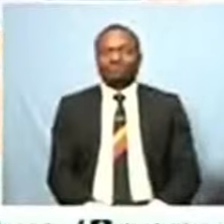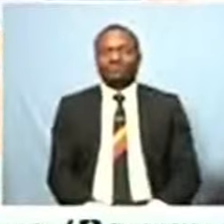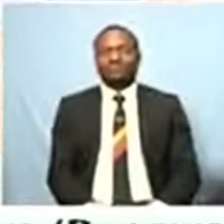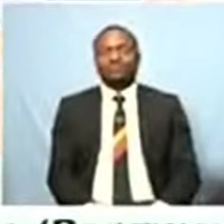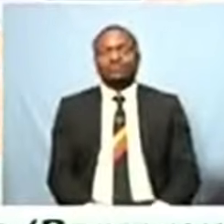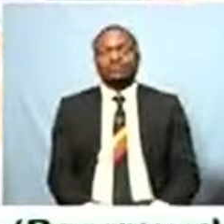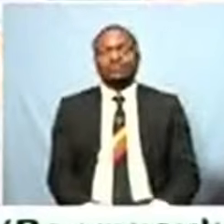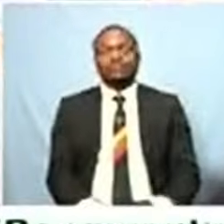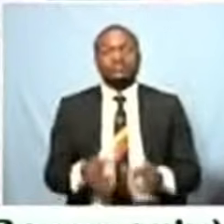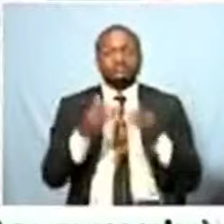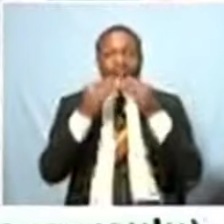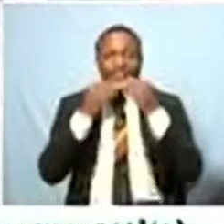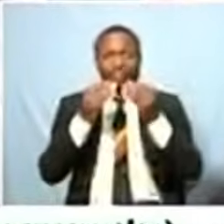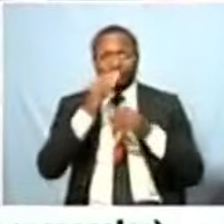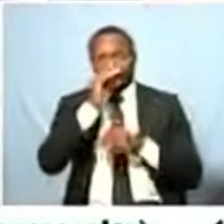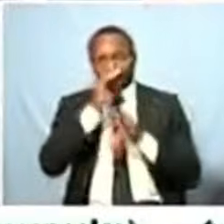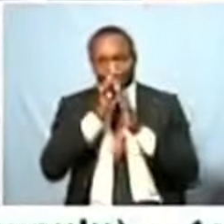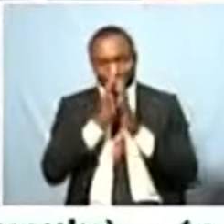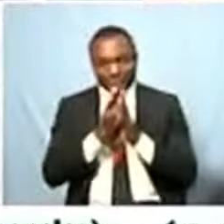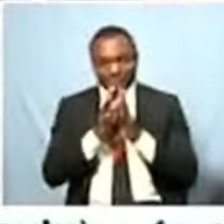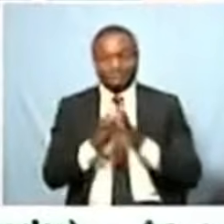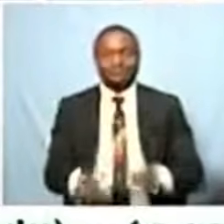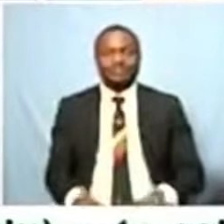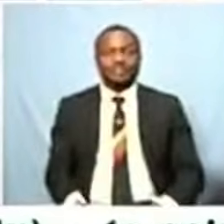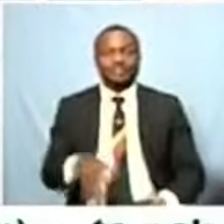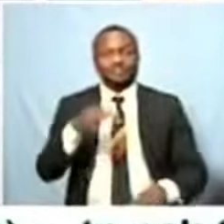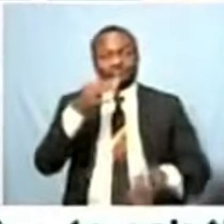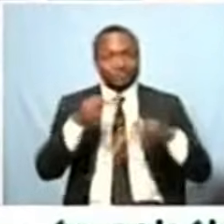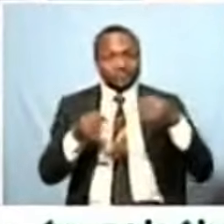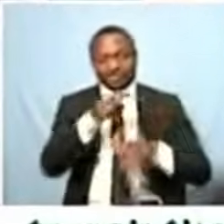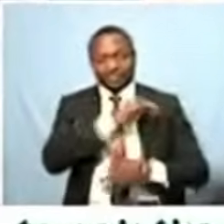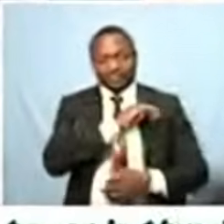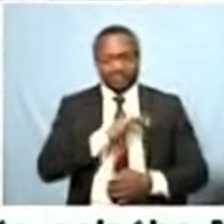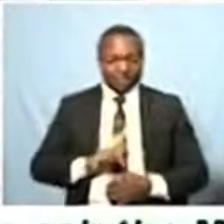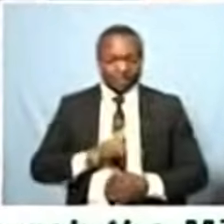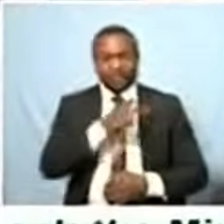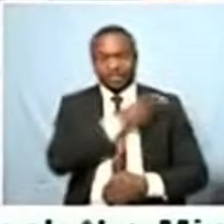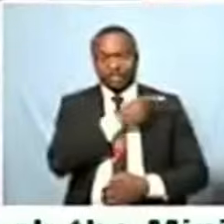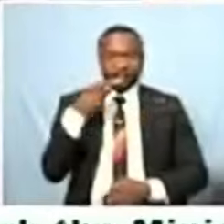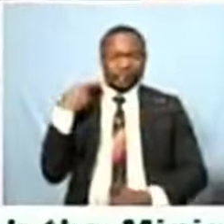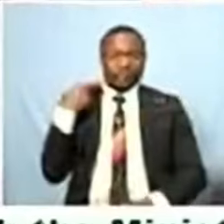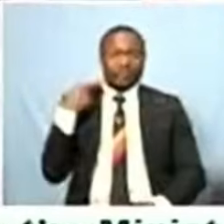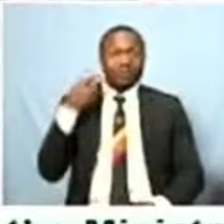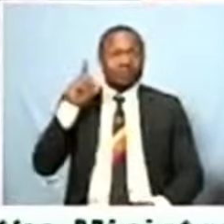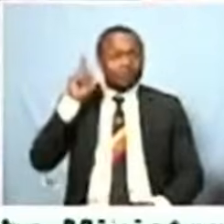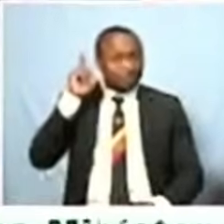Thank you, Madam Speaker. If the Honorable Member for Lundazi